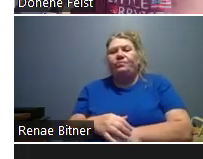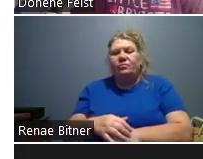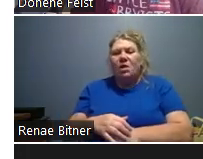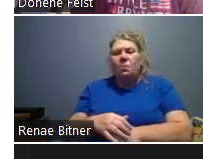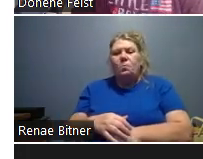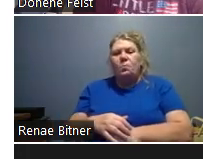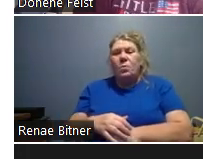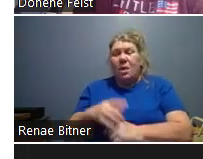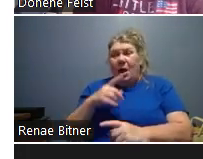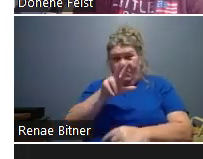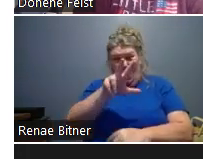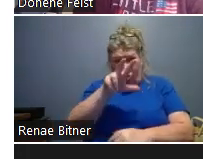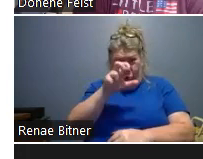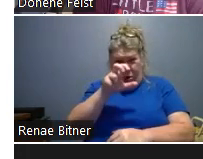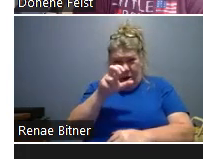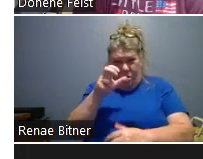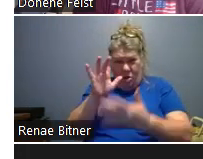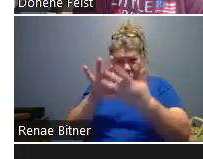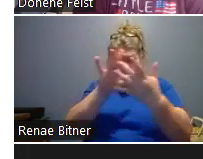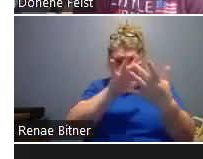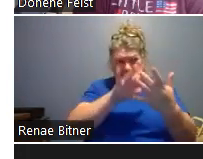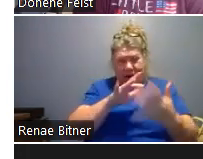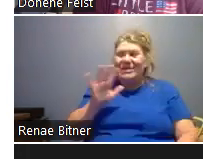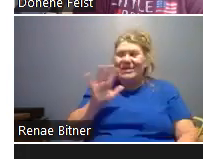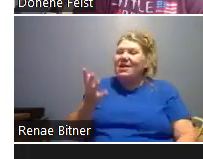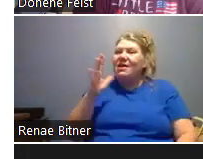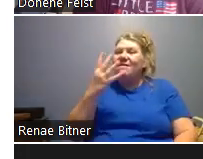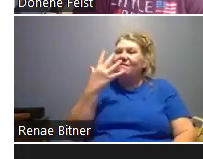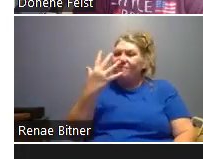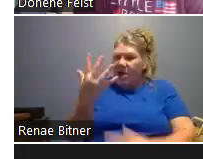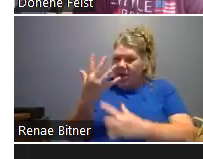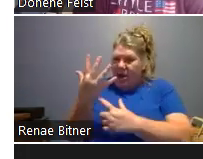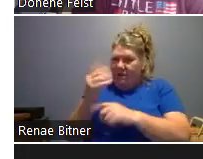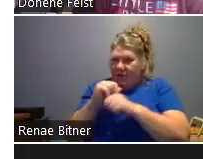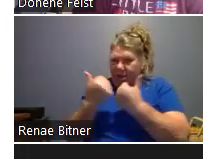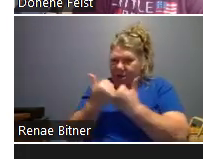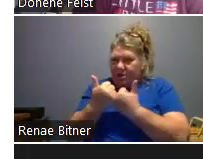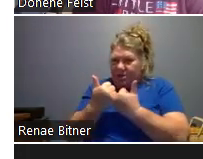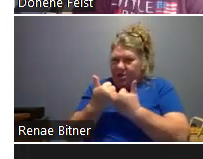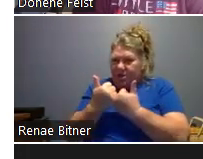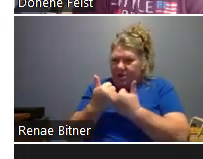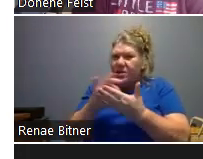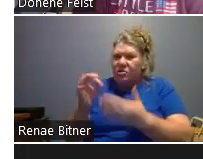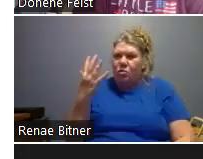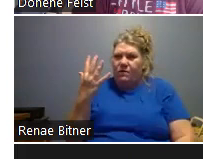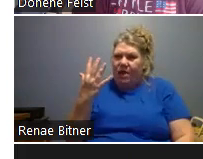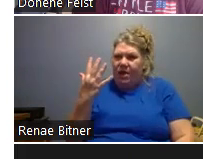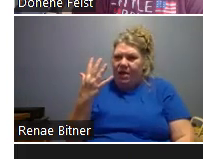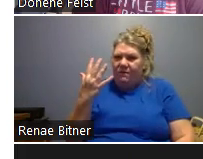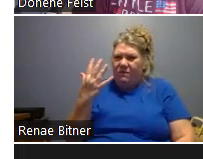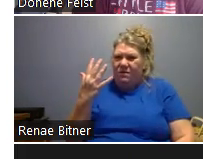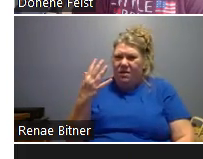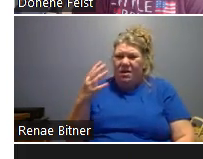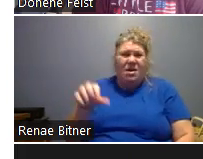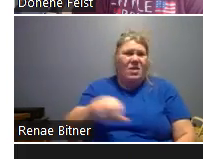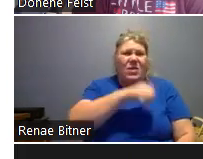out of those 300, there was 5 agencies that scored a 5. The rest were all